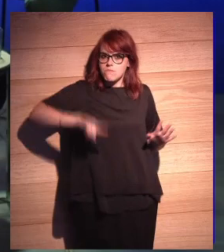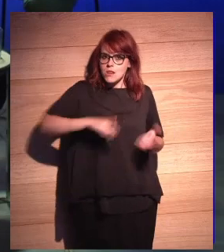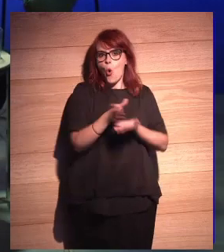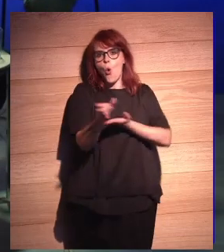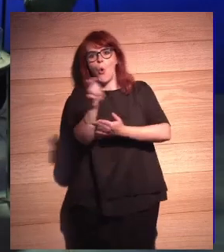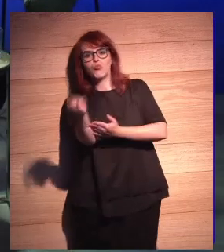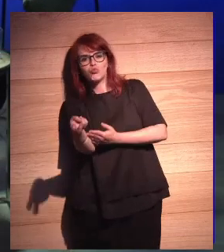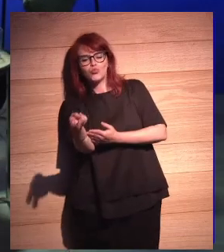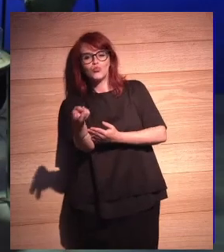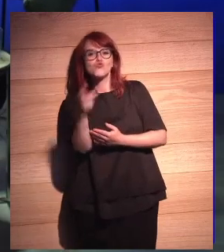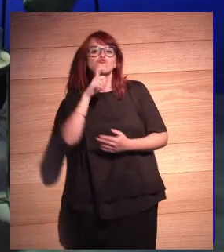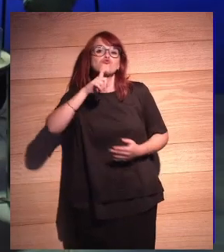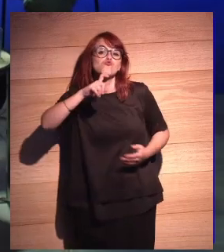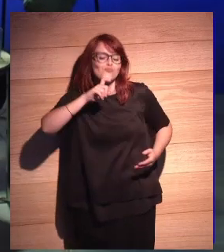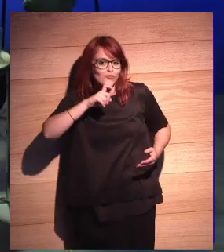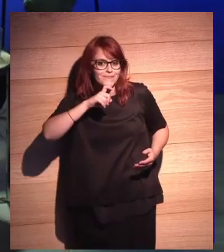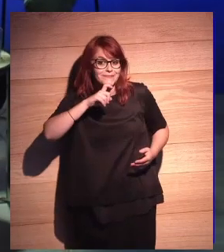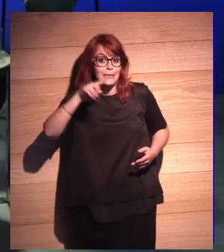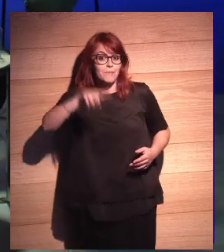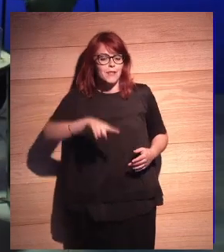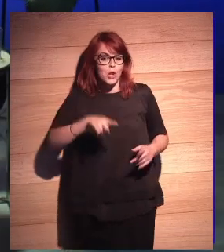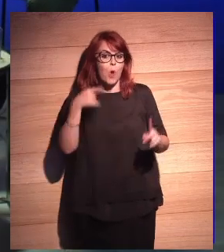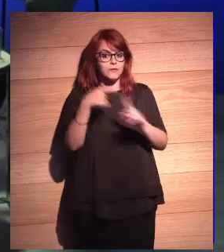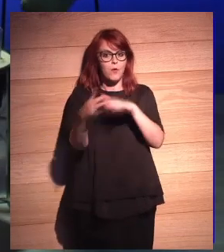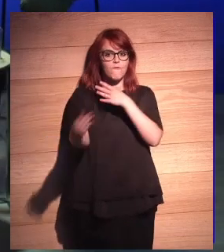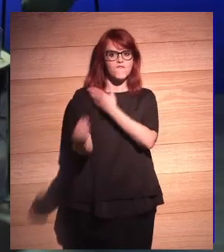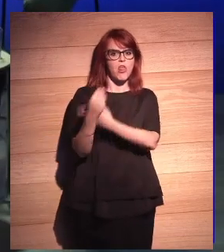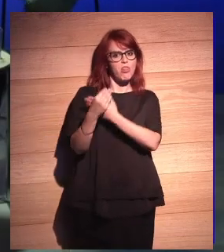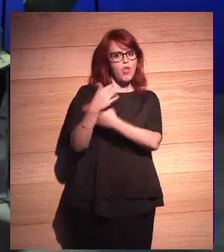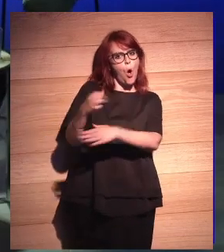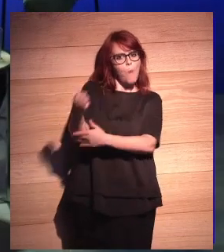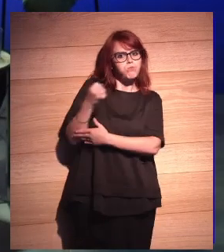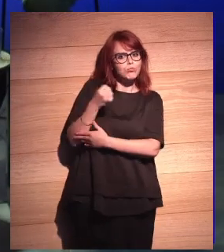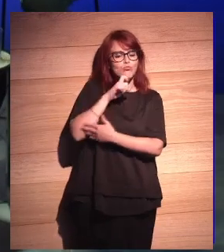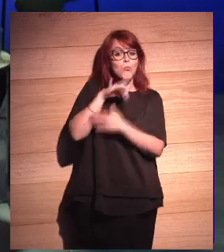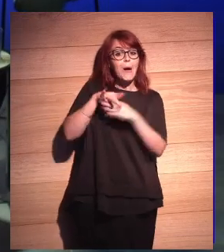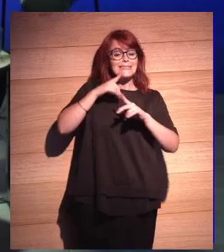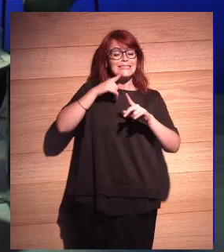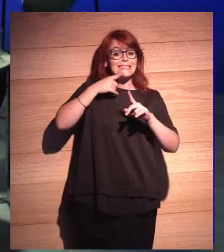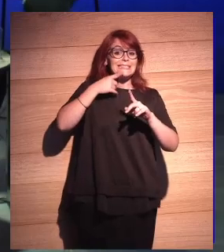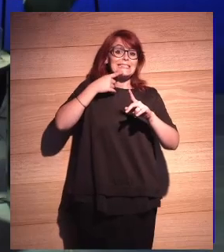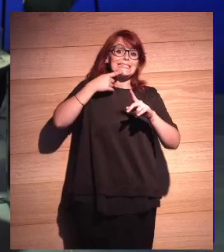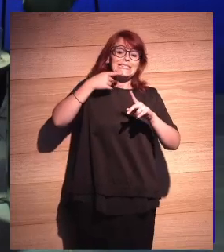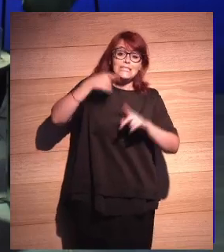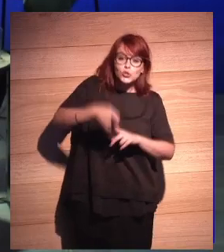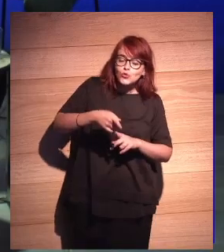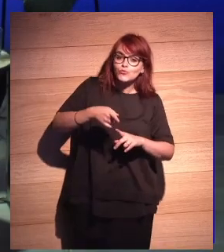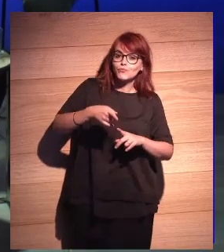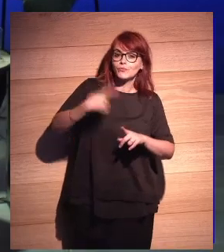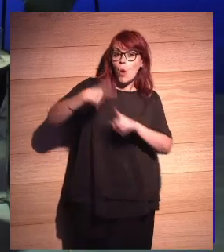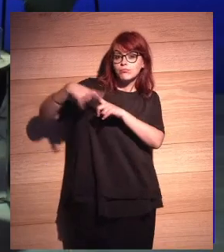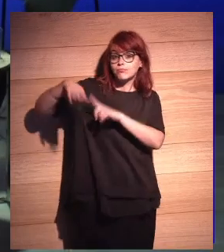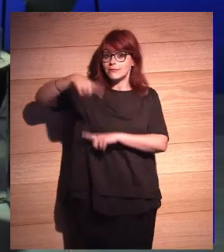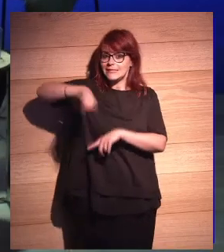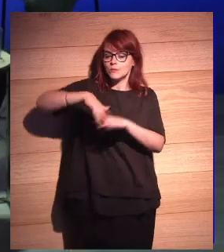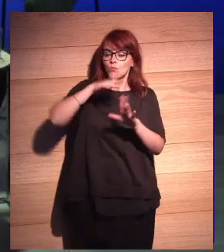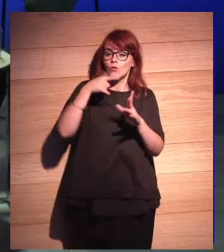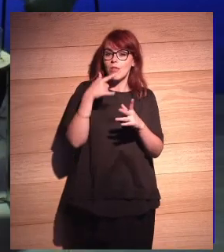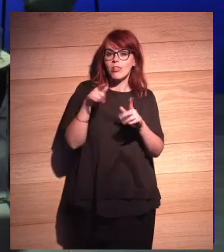technologies, but you need to also consider to what extent